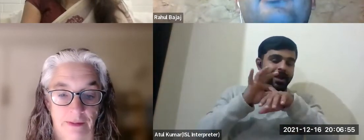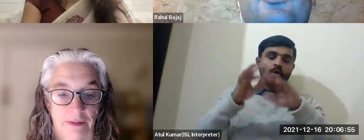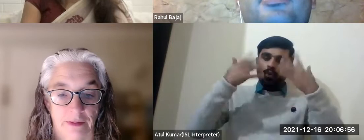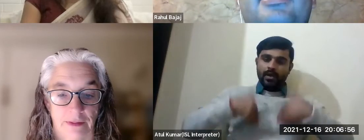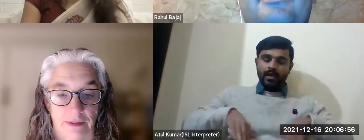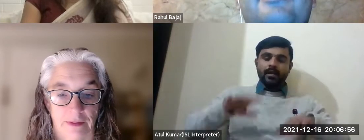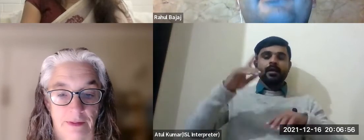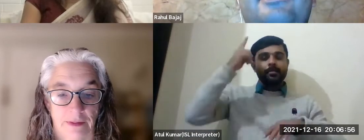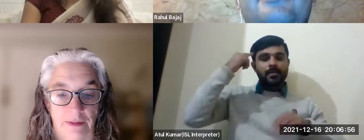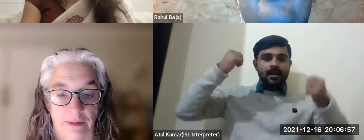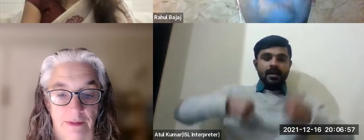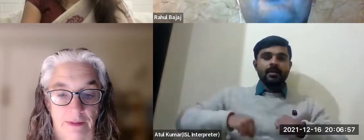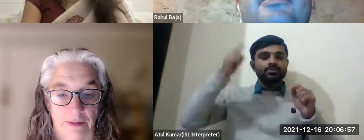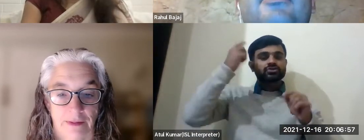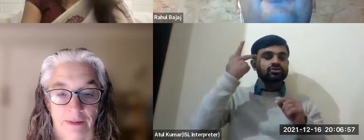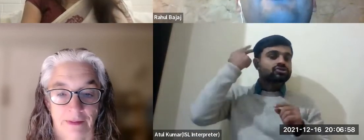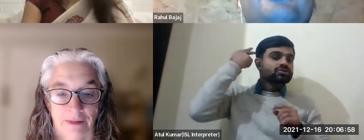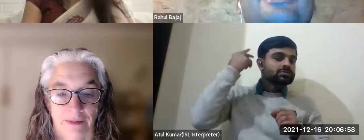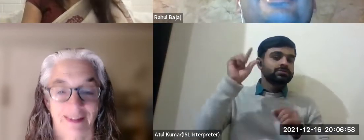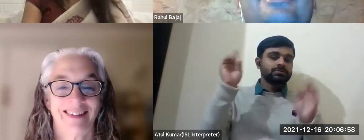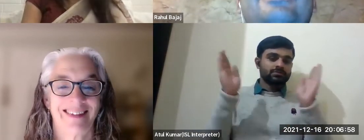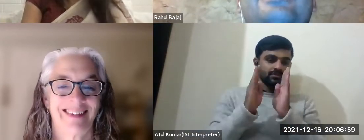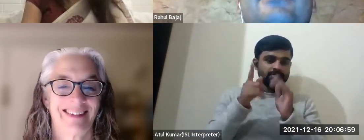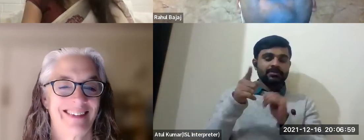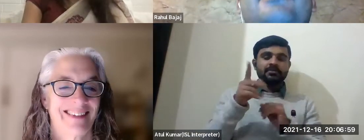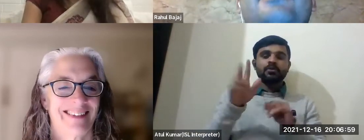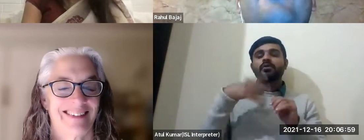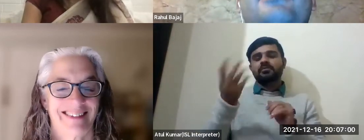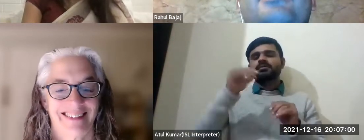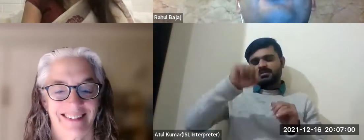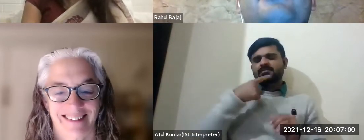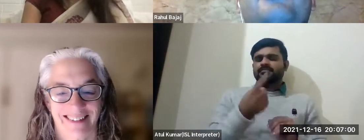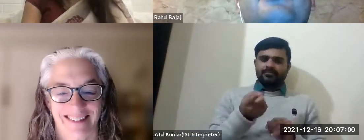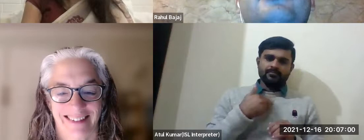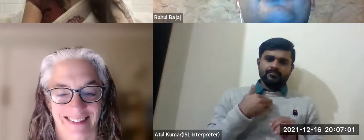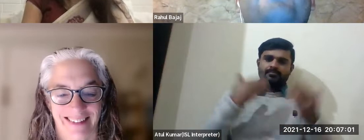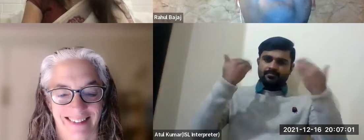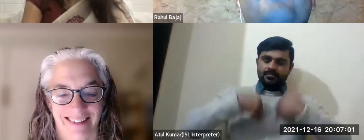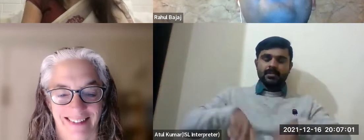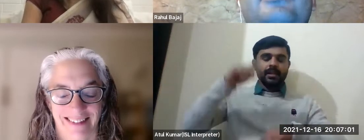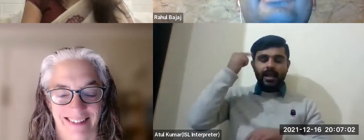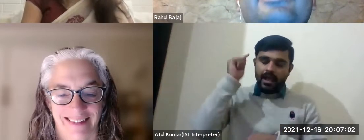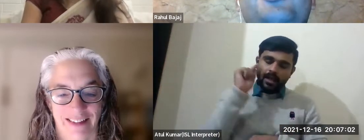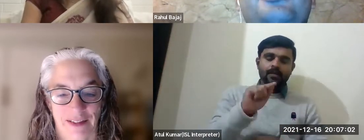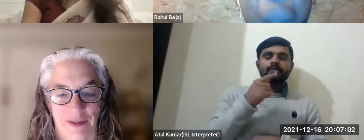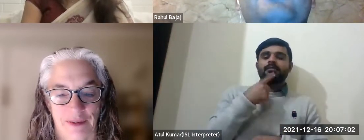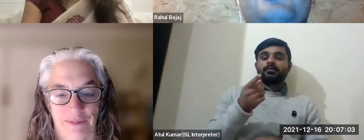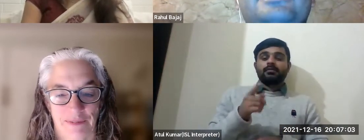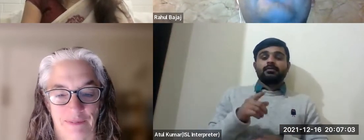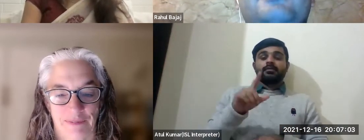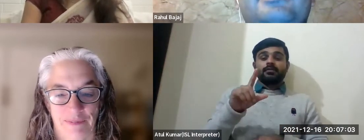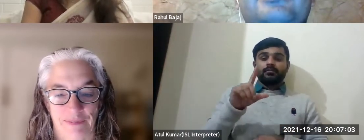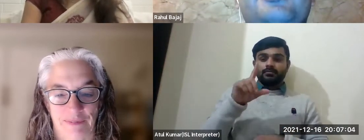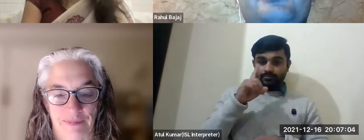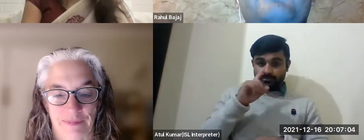man with short hair, at least right now. Uh, and yeah, so that's it as far as I'm concerned. Lainey and Shilpi, would you just